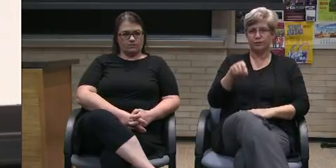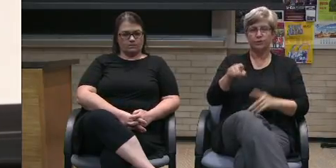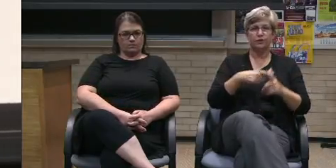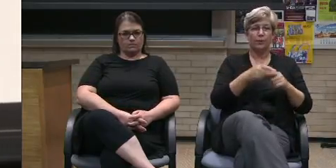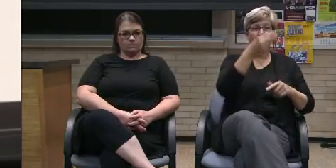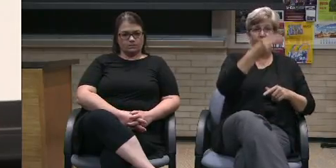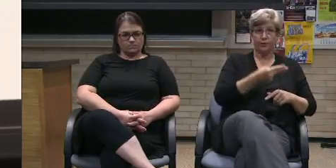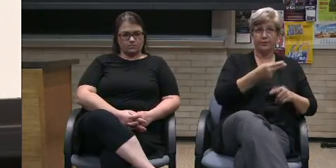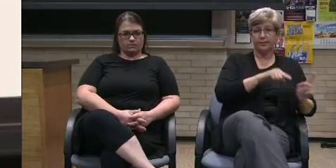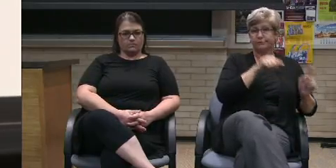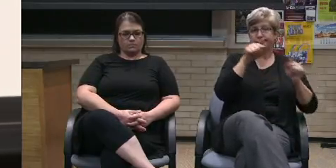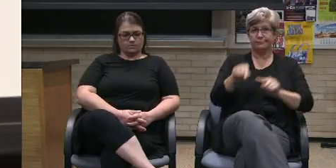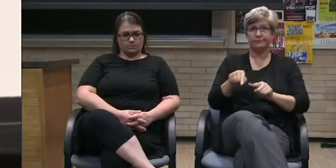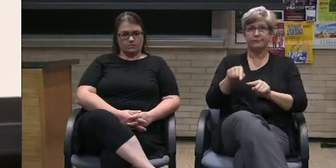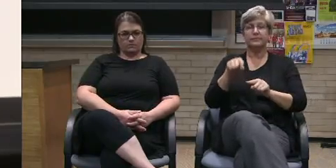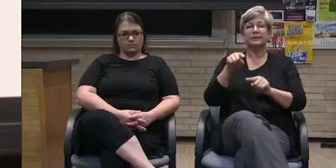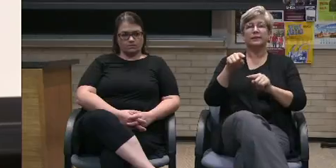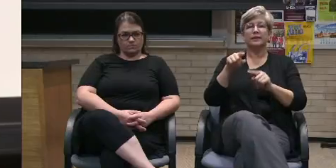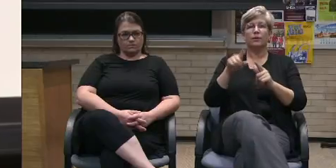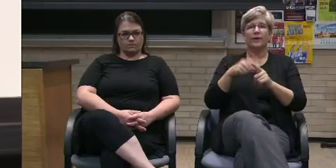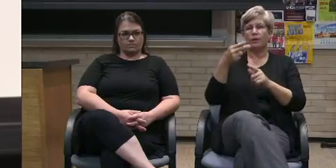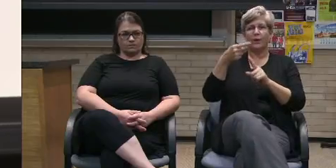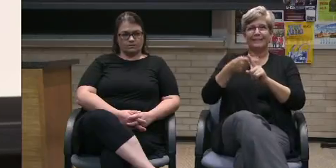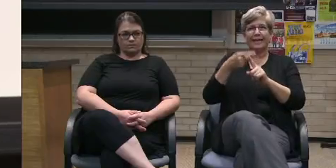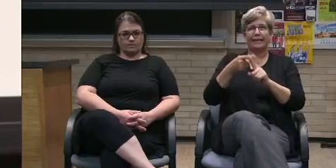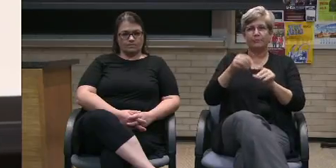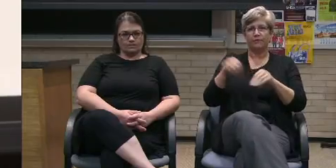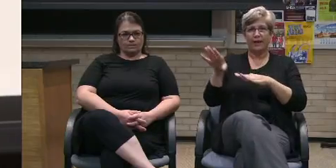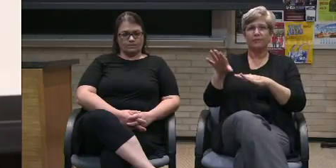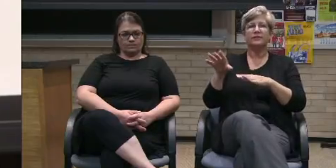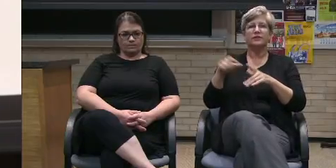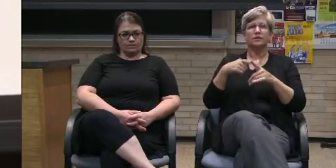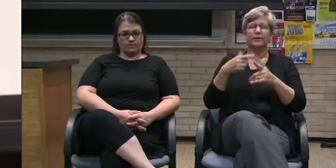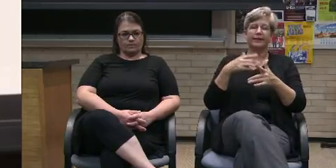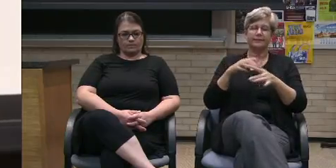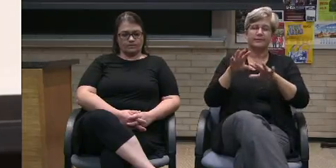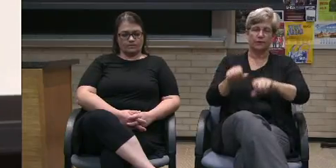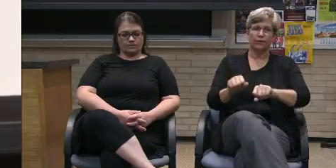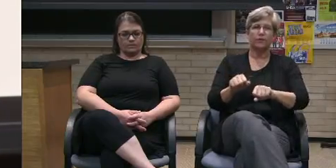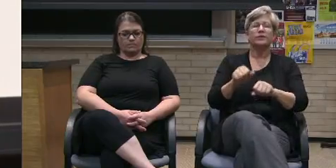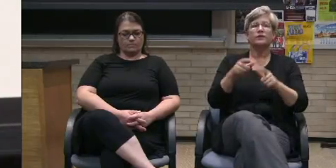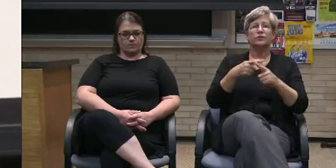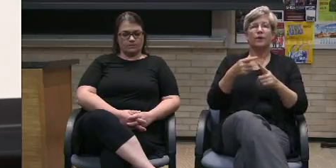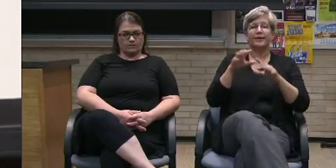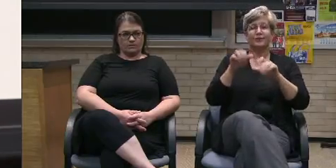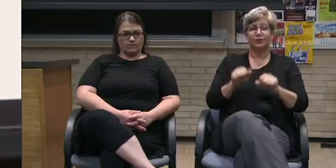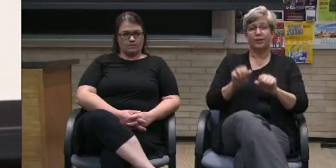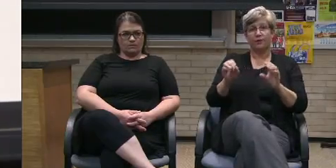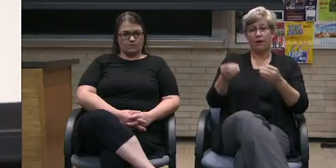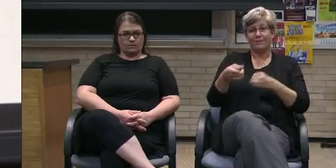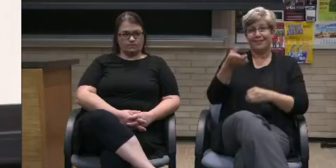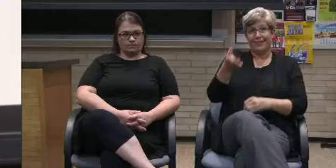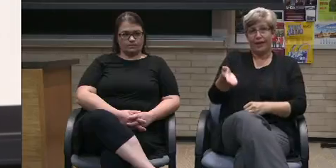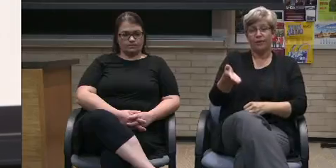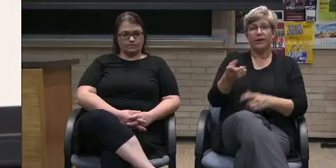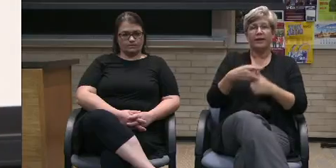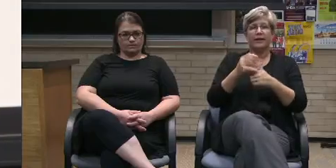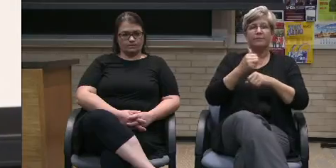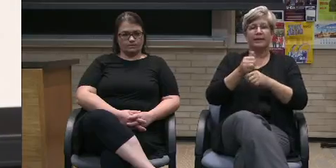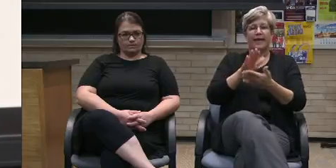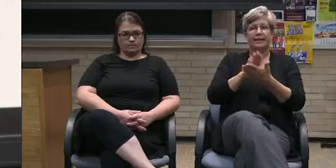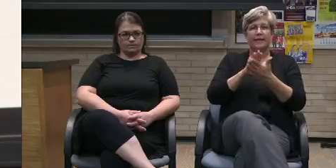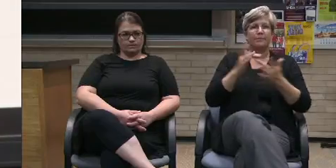afternoons, I was there. We had a tenant move out, part of the reason I was asked to take over. And so I took that office and created the